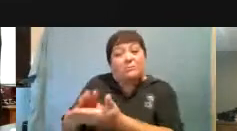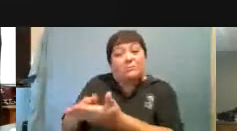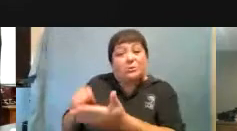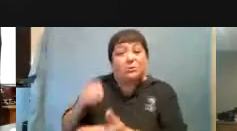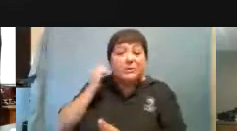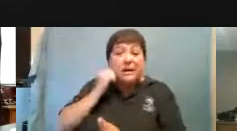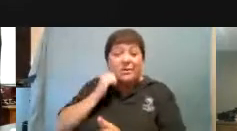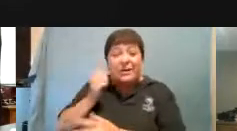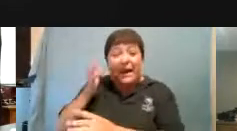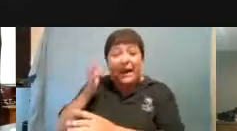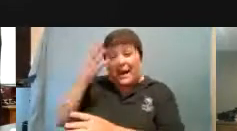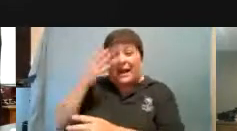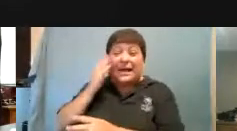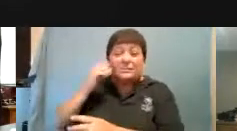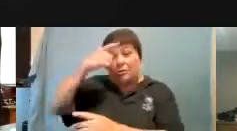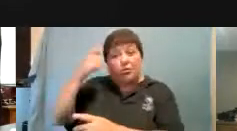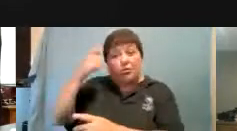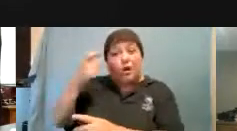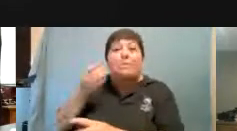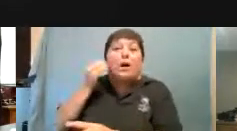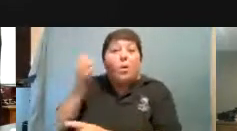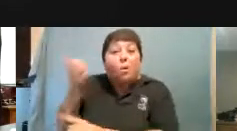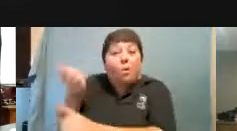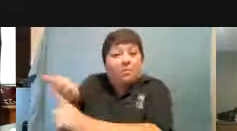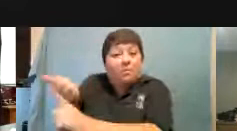when this first hit, this was our